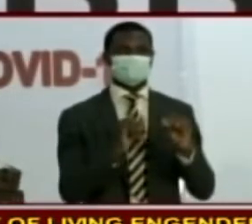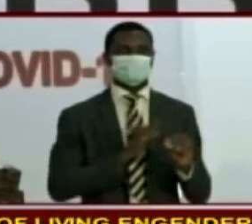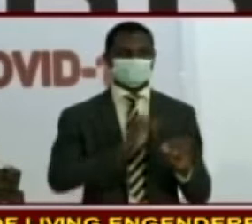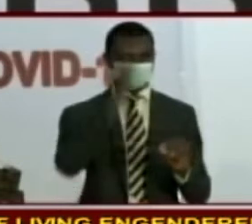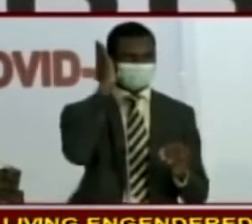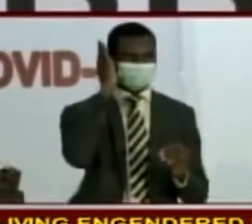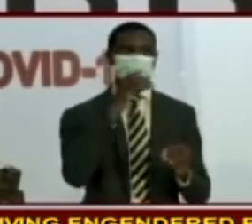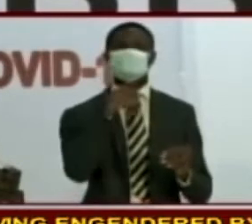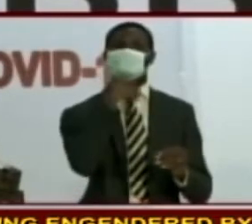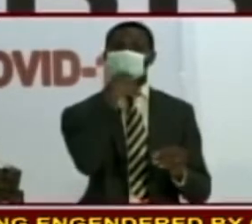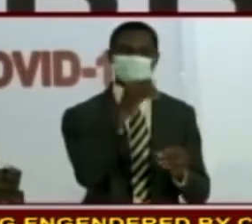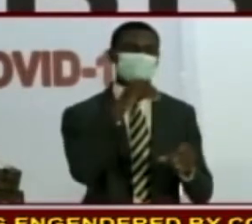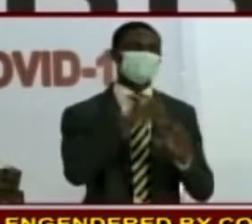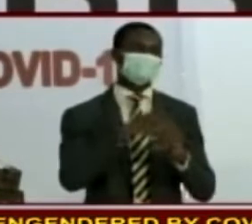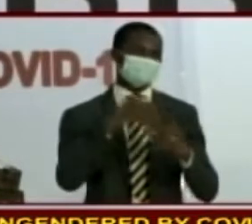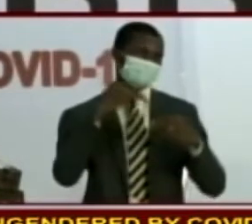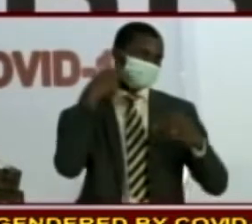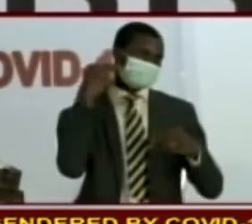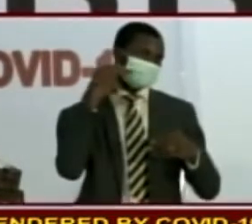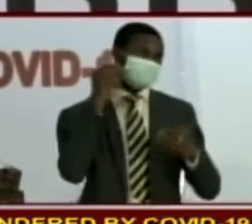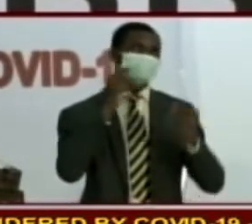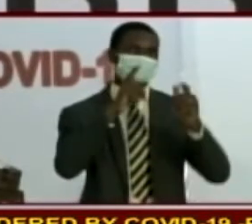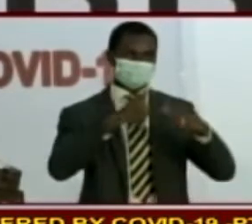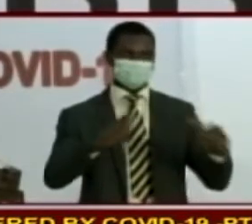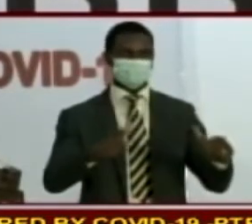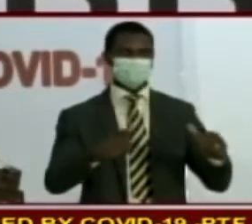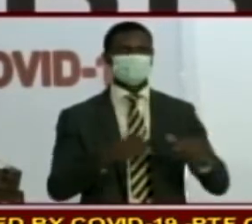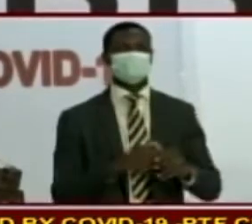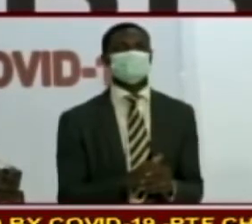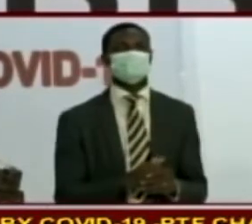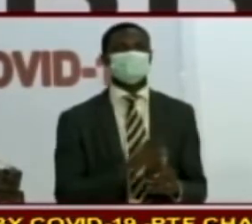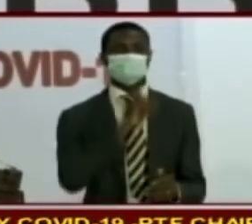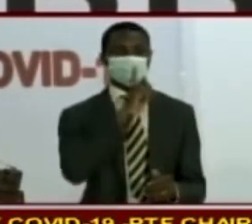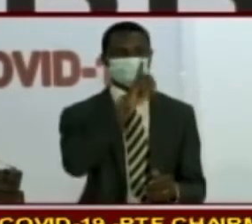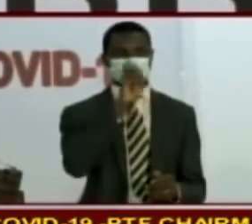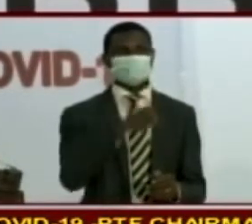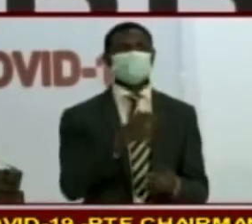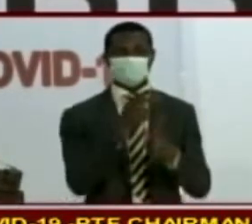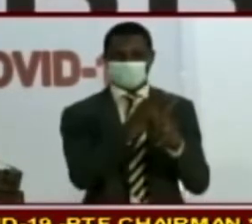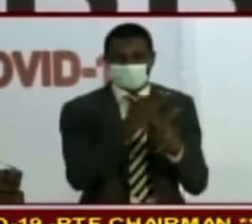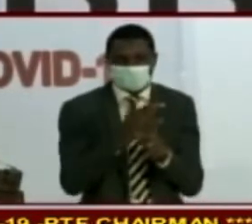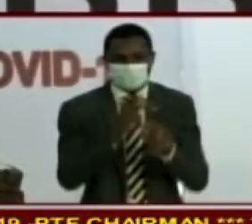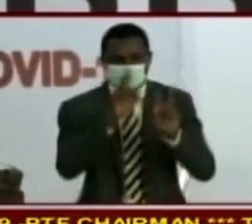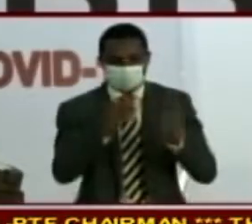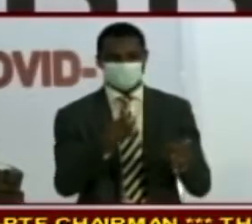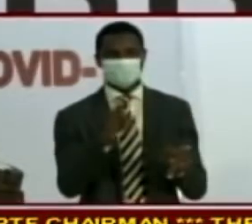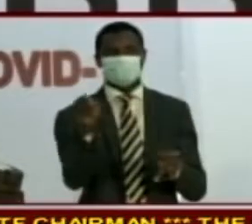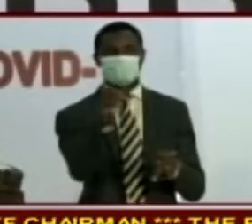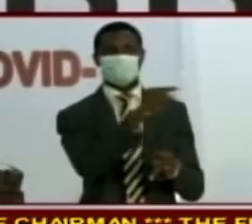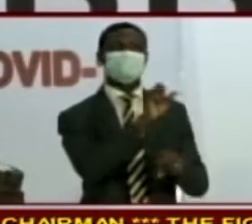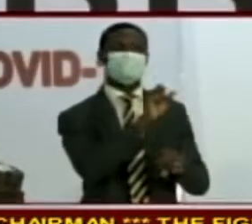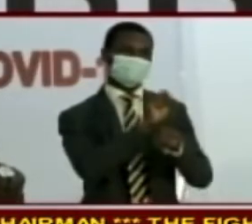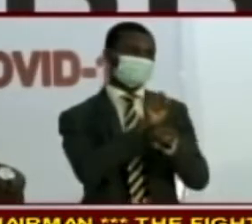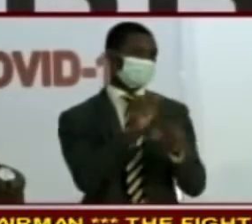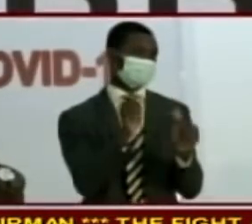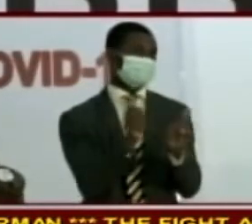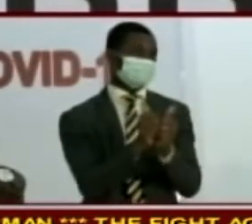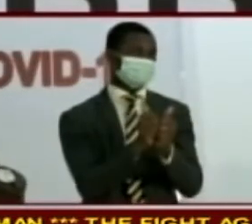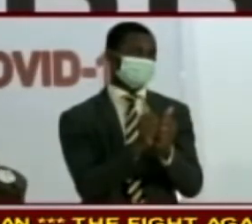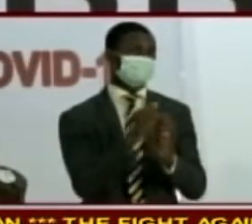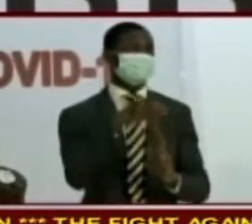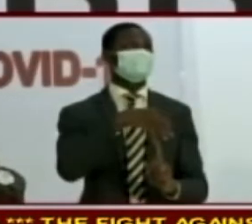shine idan za mu tsaftace, za mu feshe makarantu duka, za mu yi da primary da secondary da